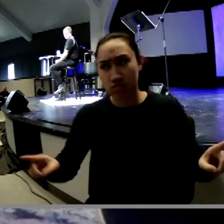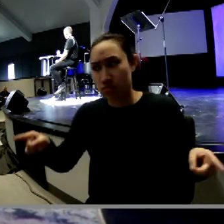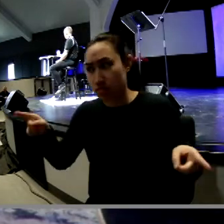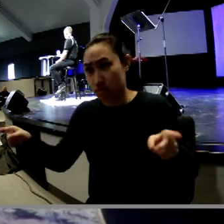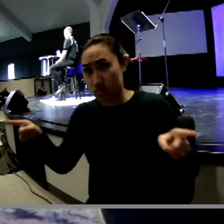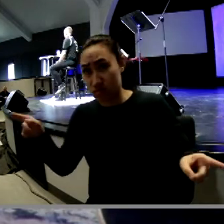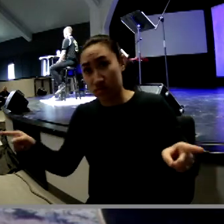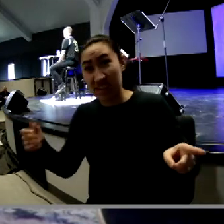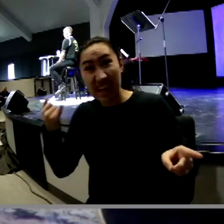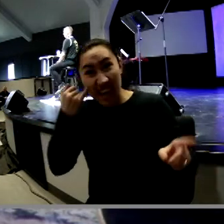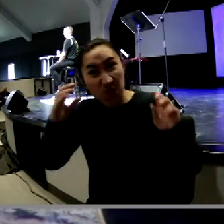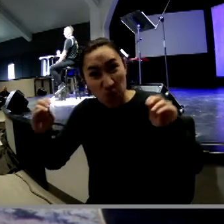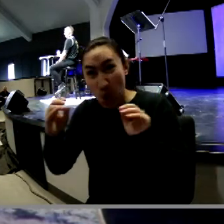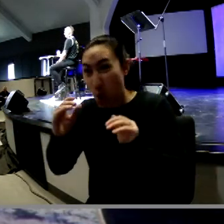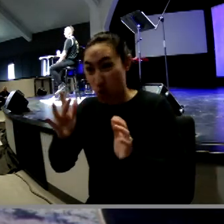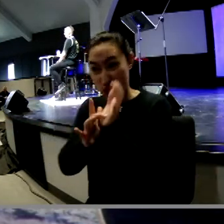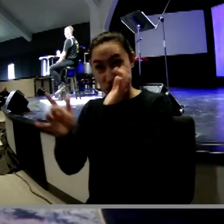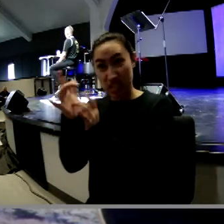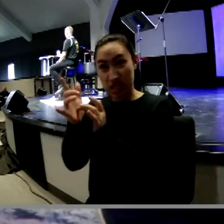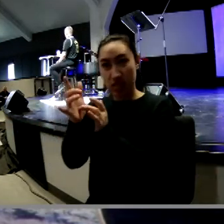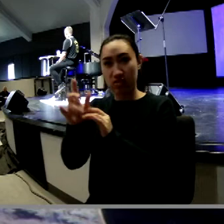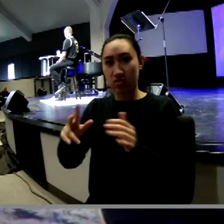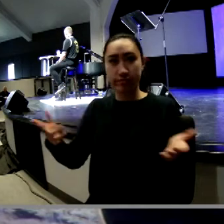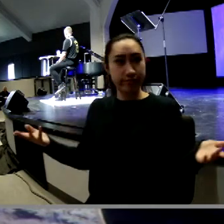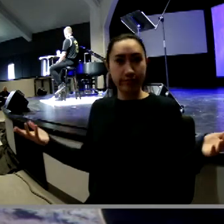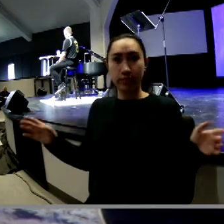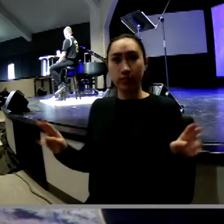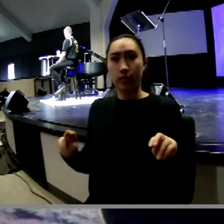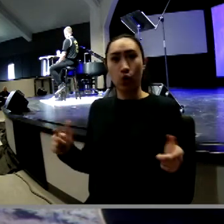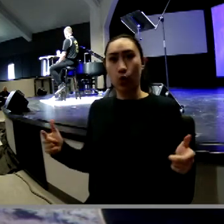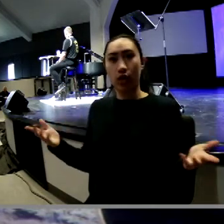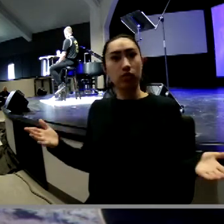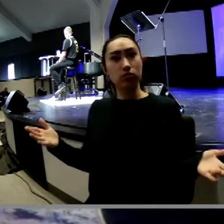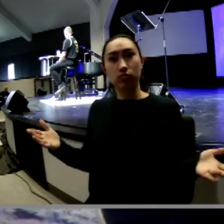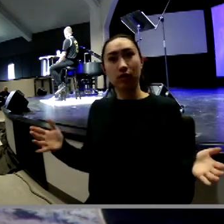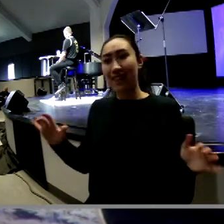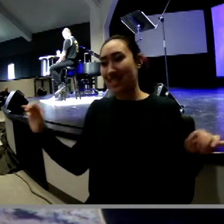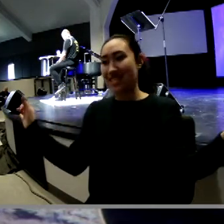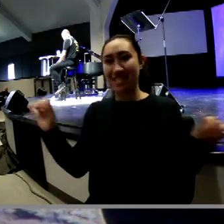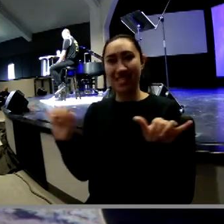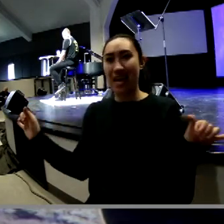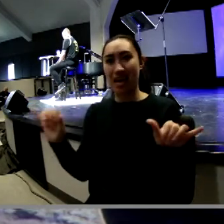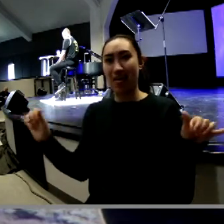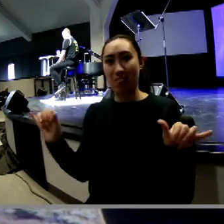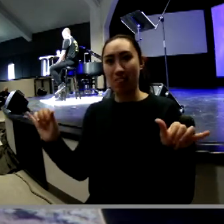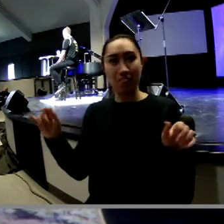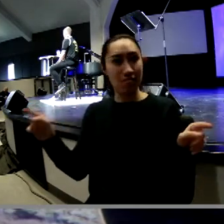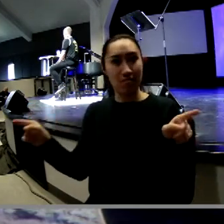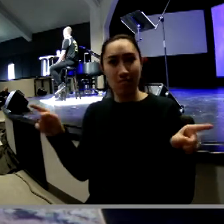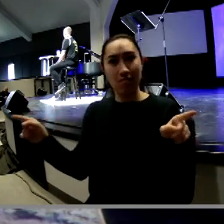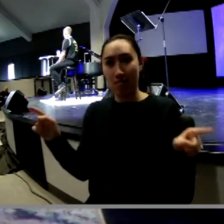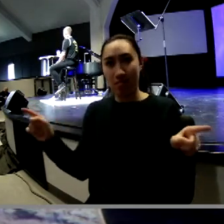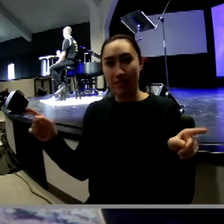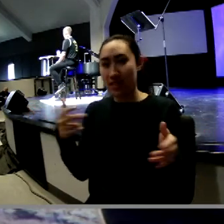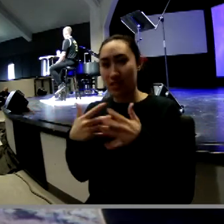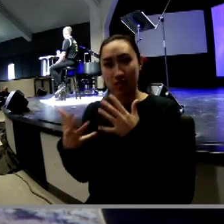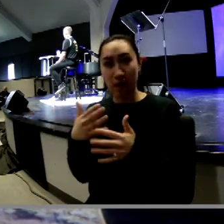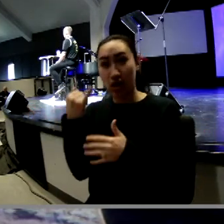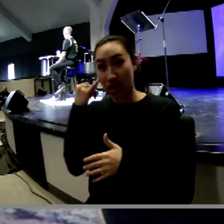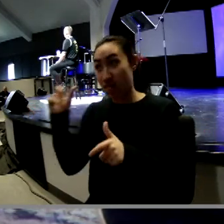What are we doing with college students? There's colleges all over the place around here. What are we doing with them on a local level? What about crime